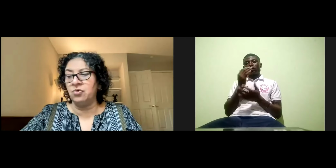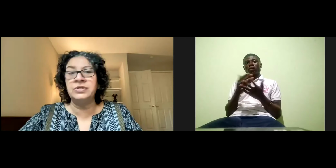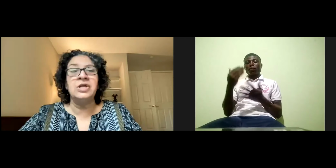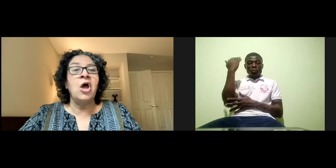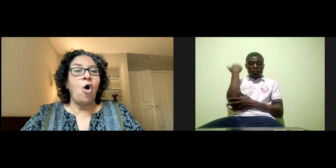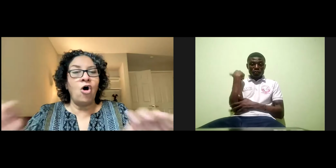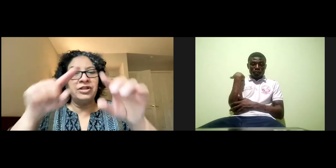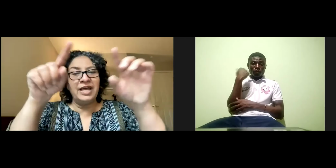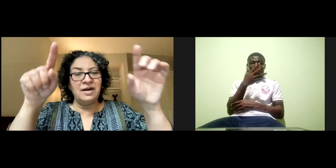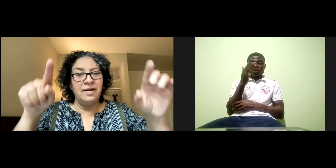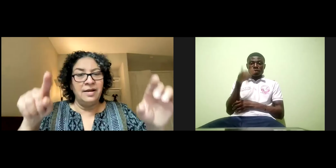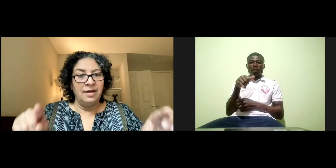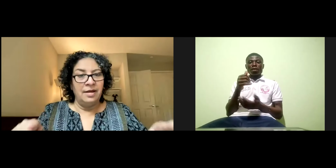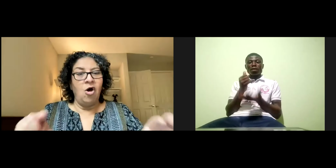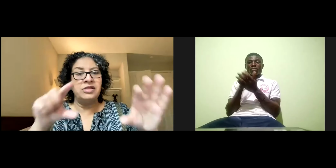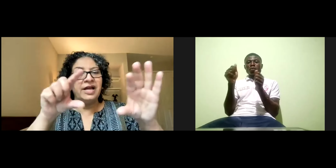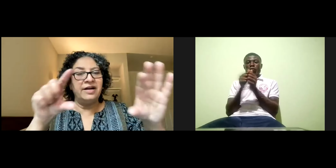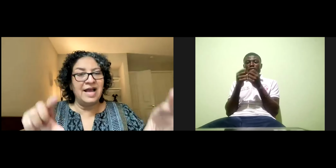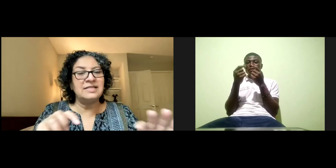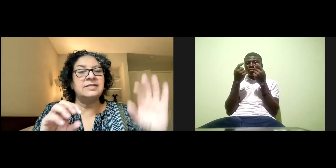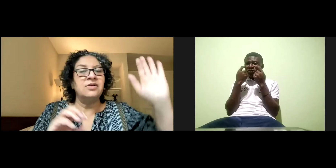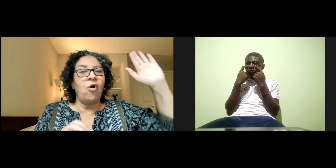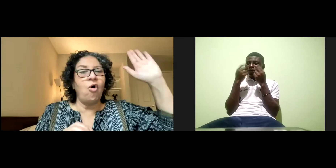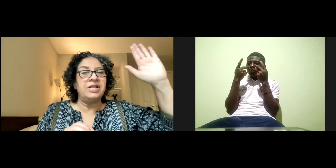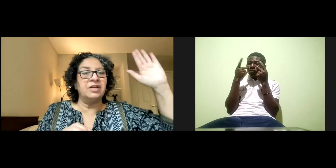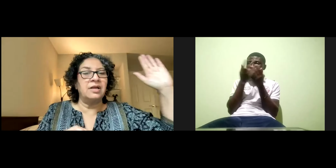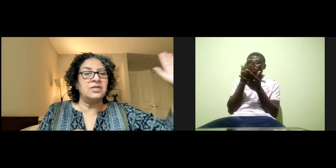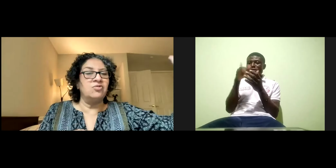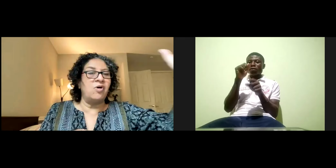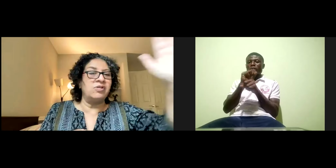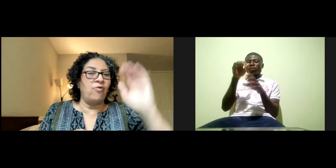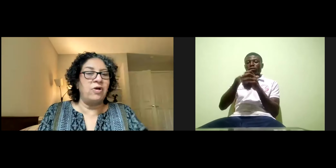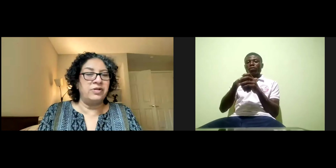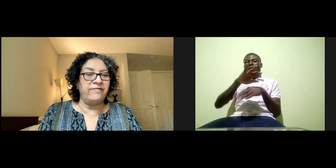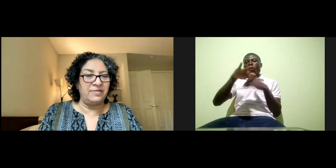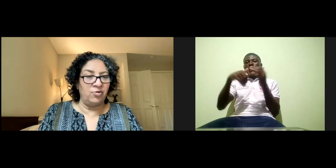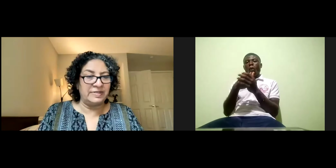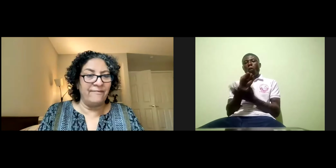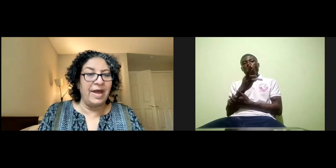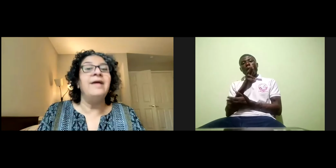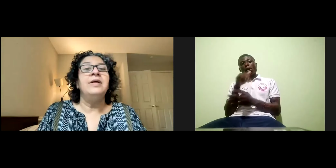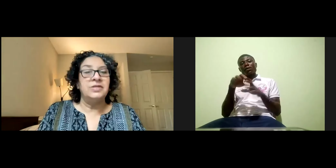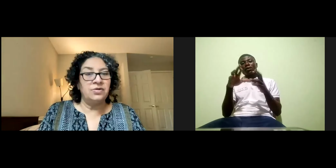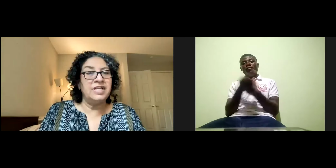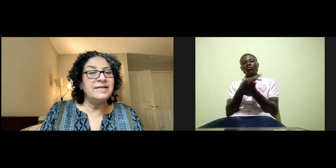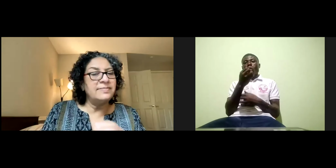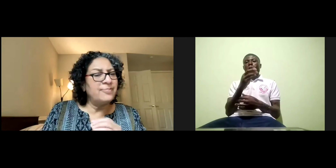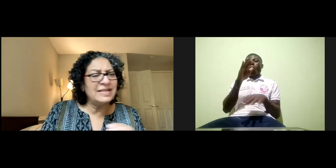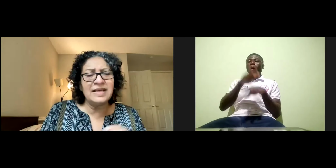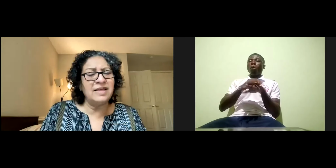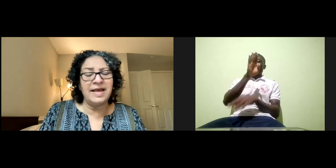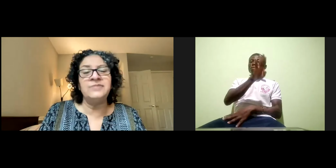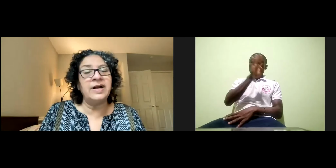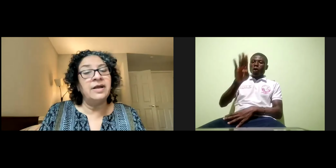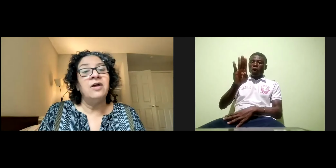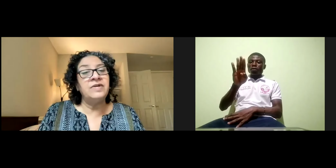visual cues on their desks or in the classroom on the wall or the whiteboard somewhere. So these are